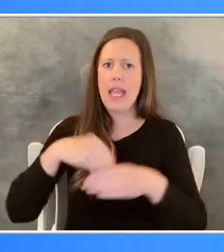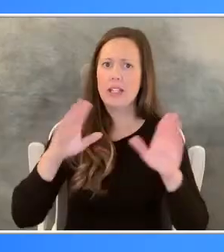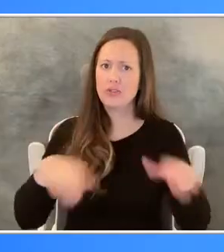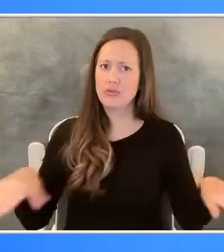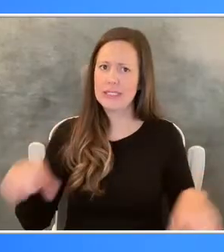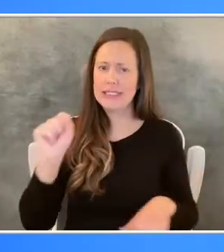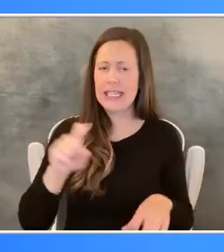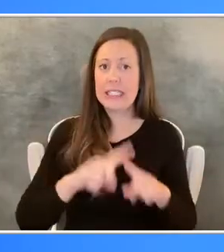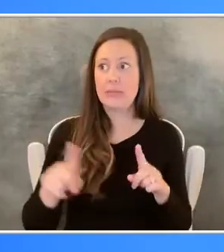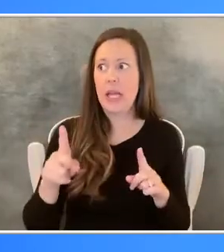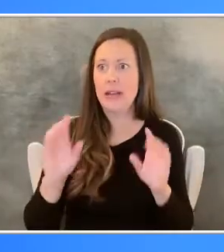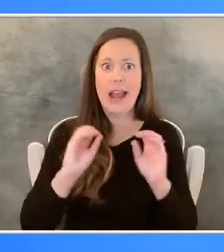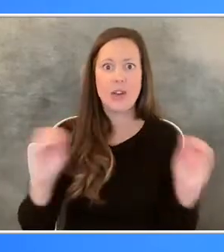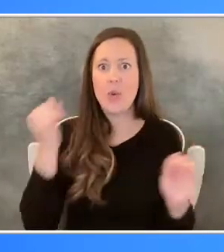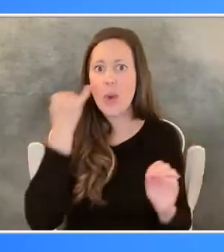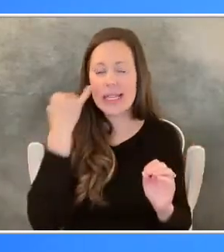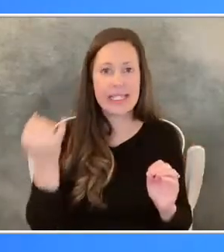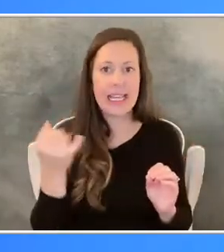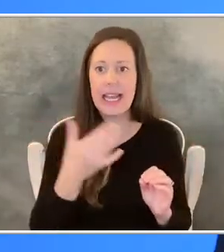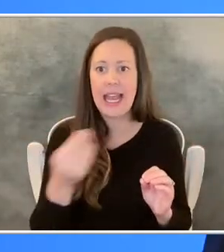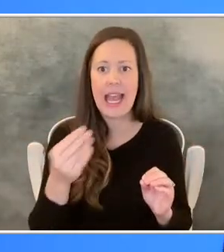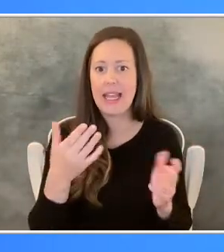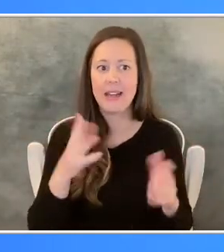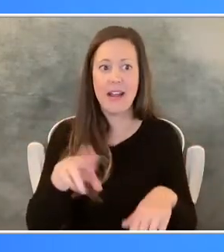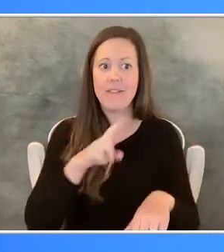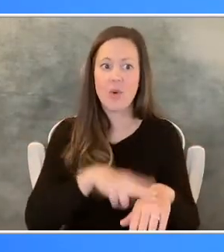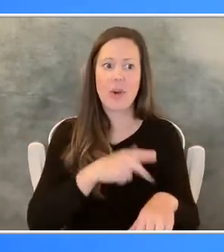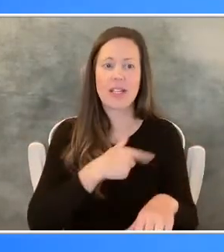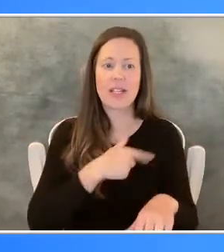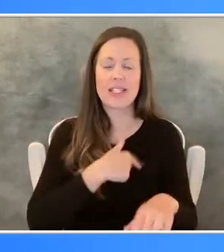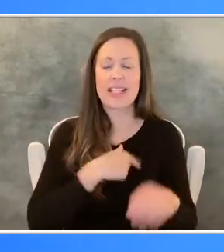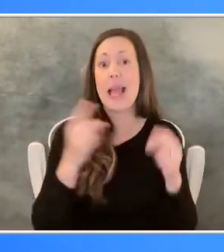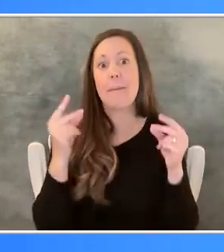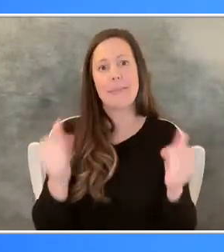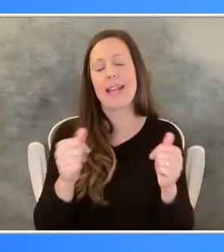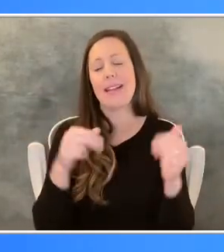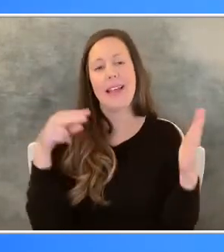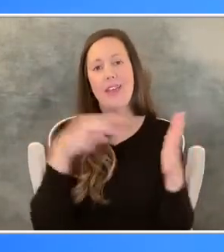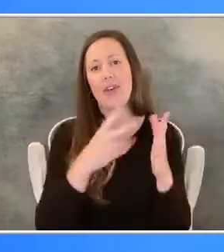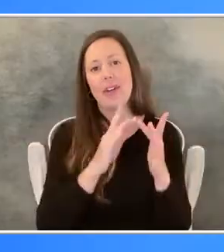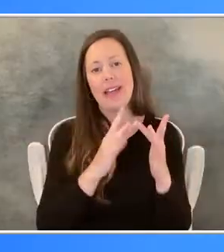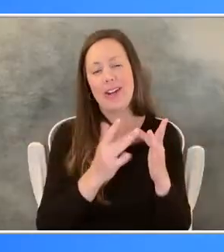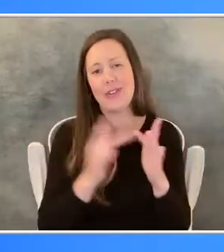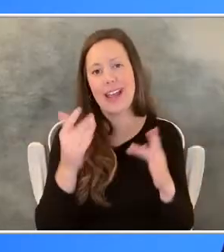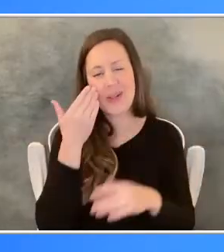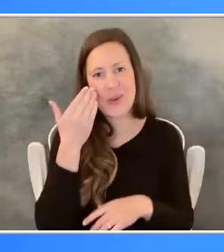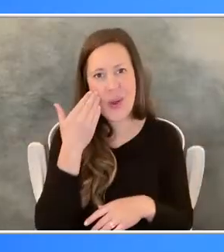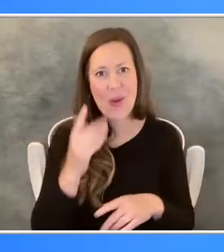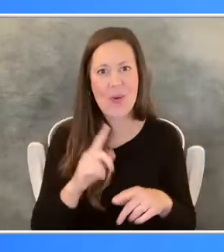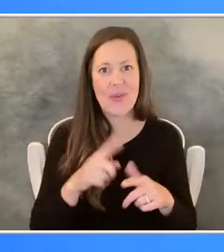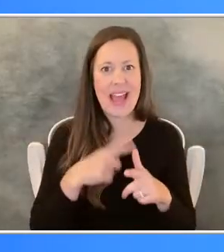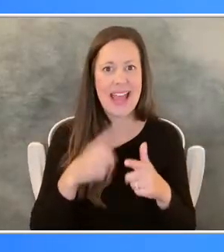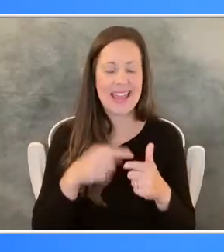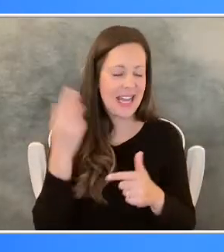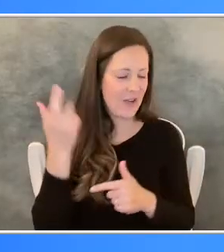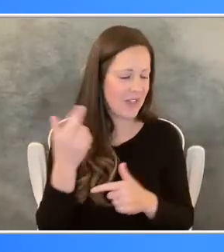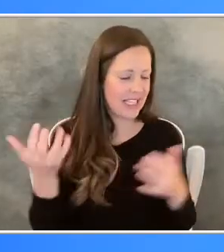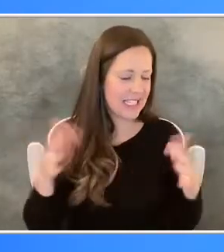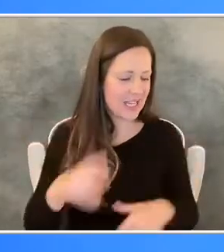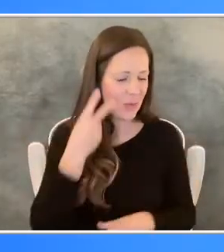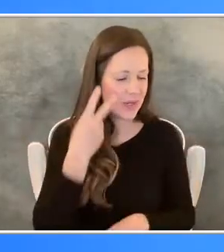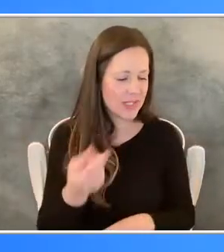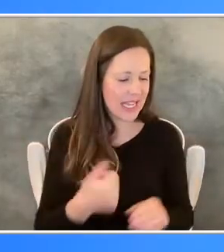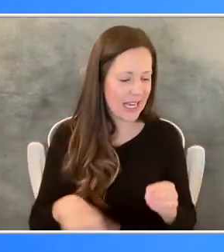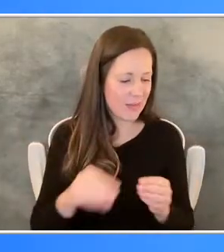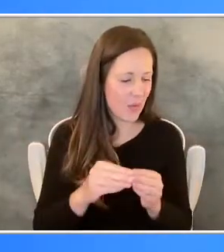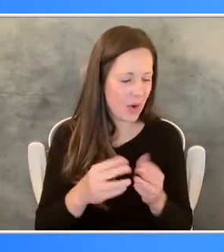idea. Of course, I immediately went to the internet and started looking things up, and then I realized I don't want to look at this. I need to talk to my